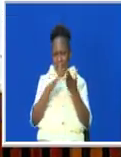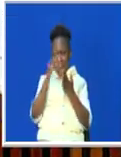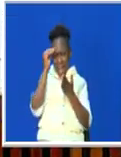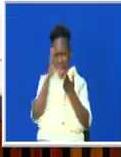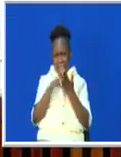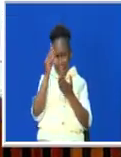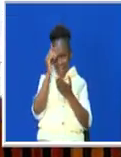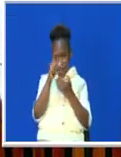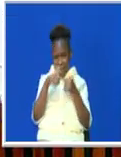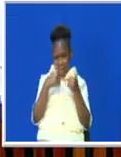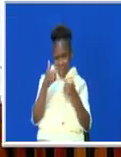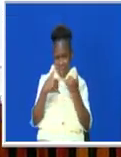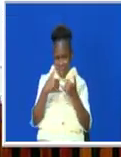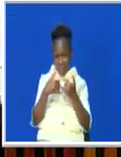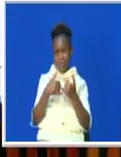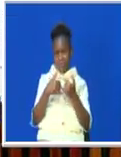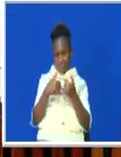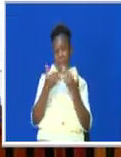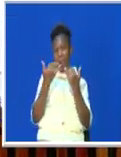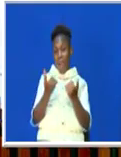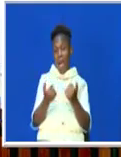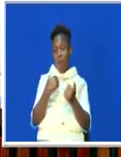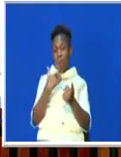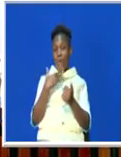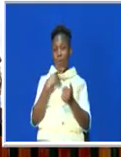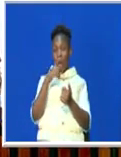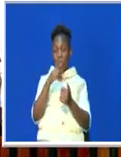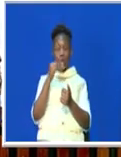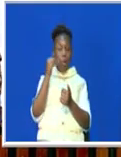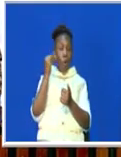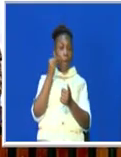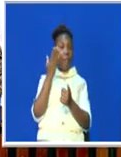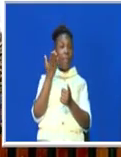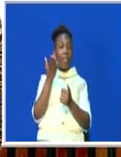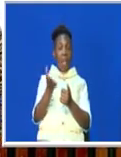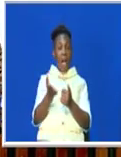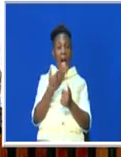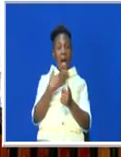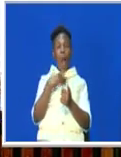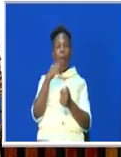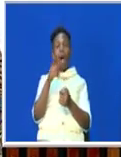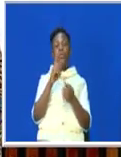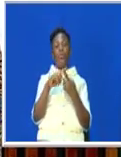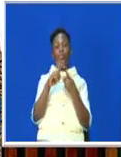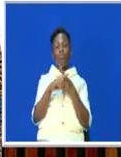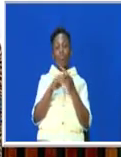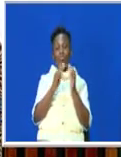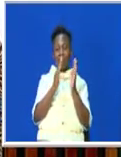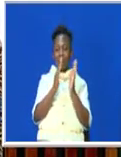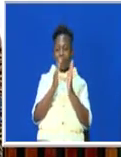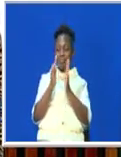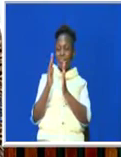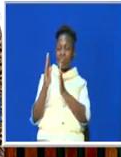I want you at home to order and sequence